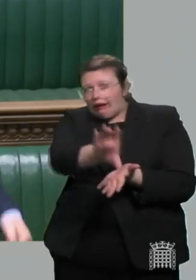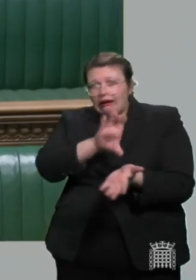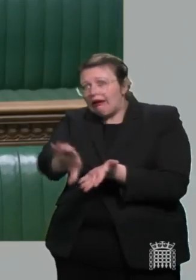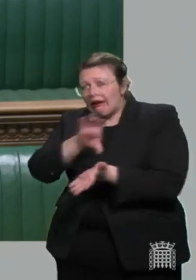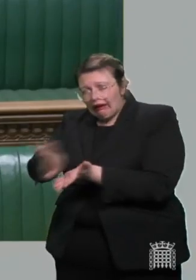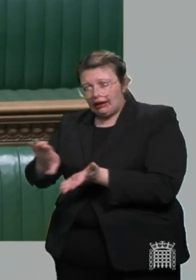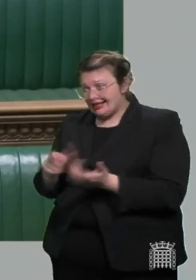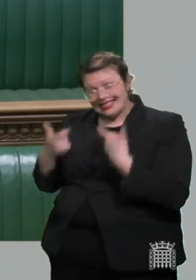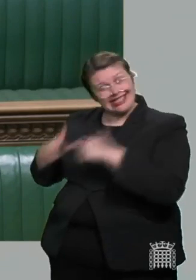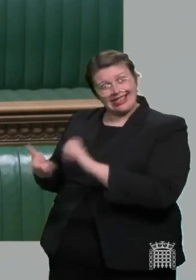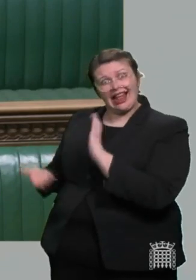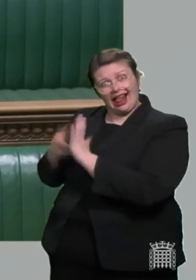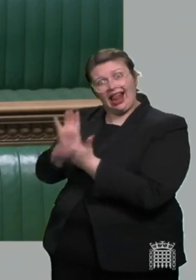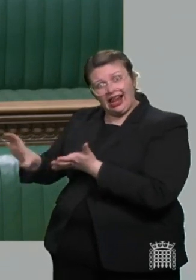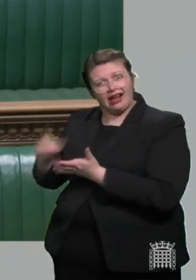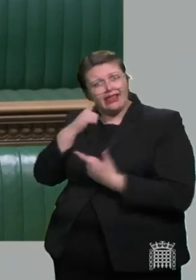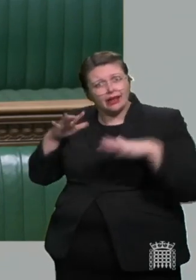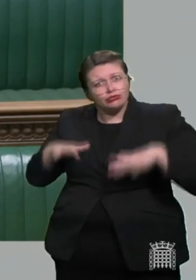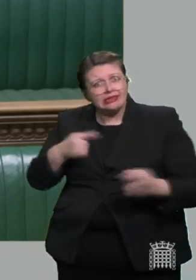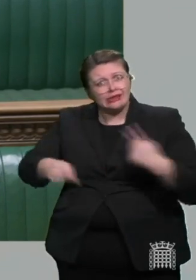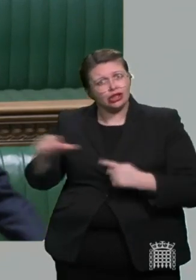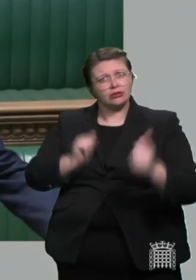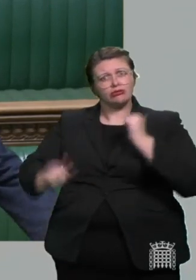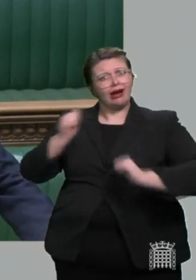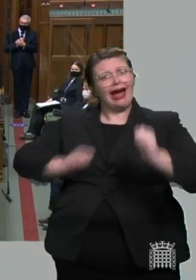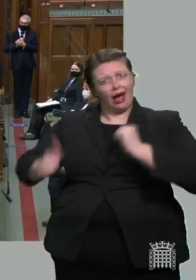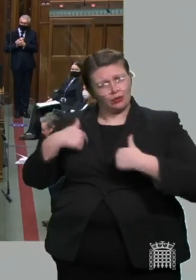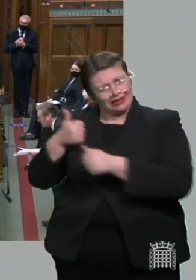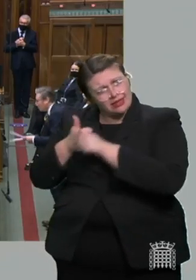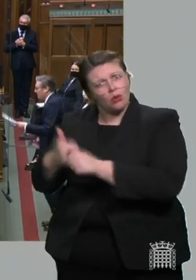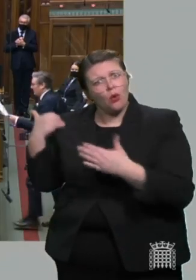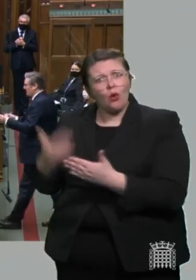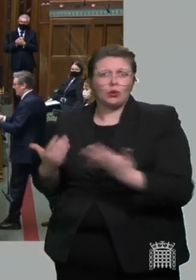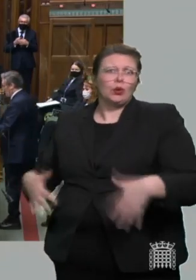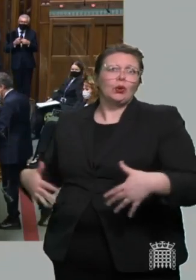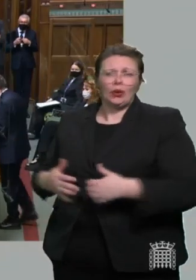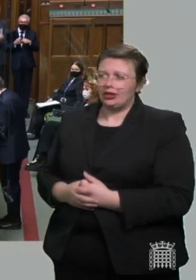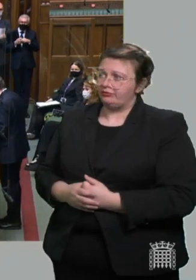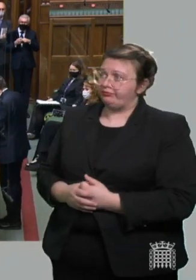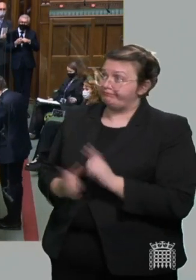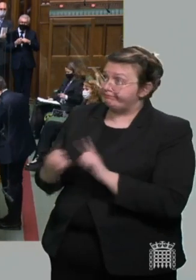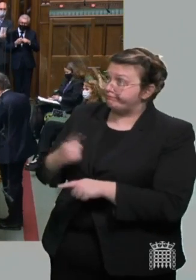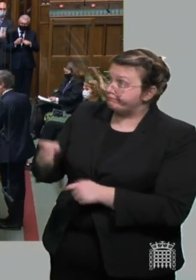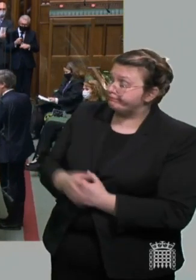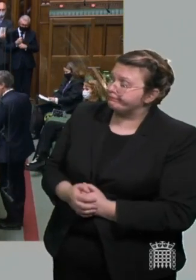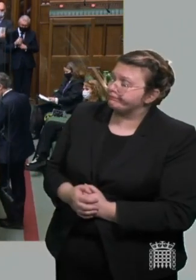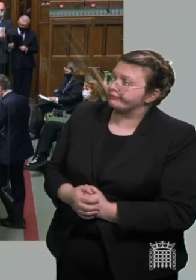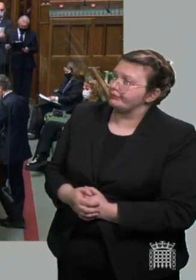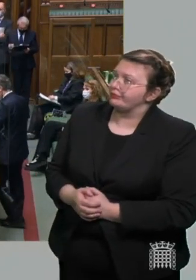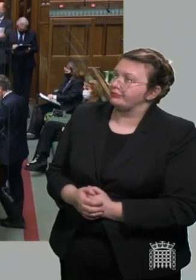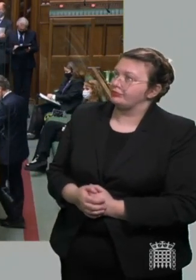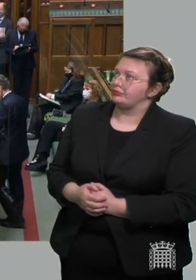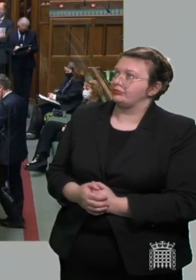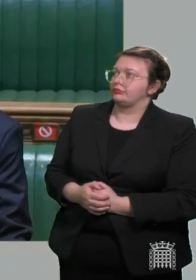I think the people of this country should be very, very proud of what we are doing. Mr Speaker, Britain should be a